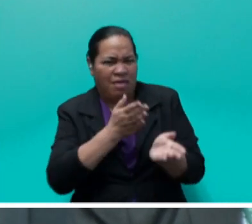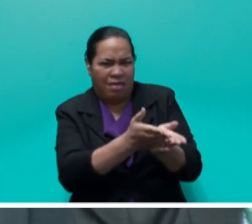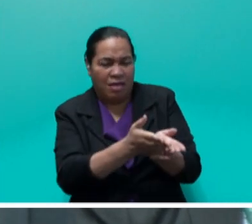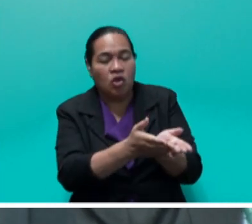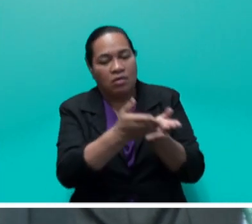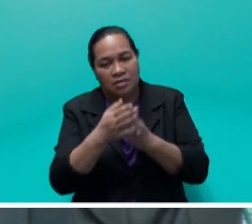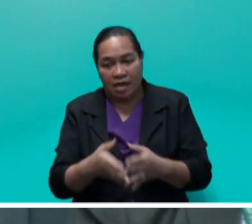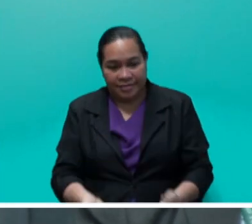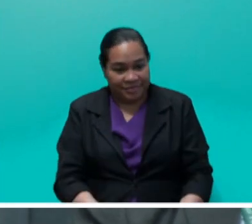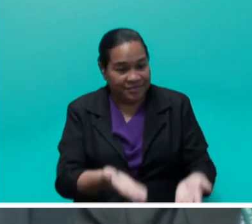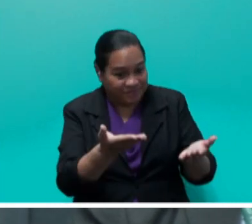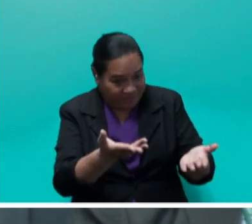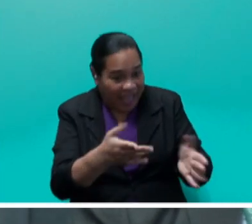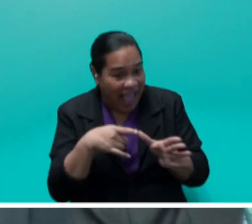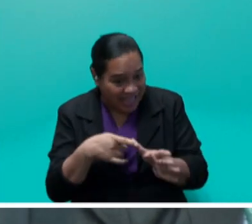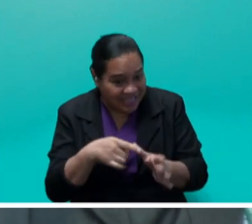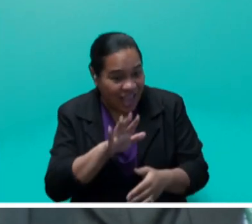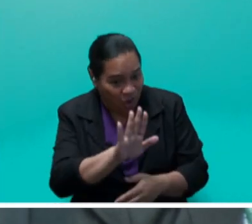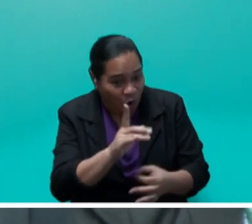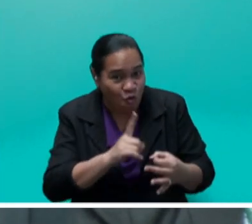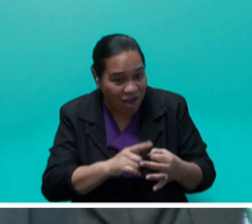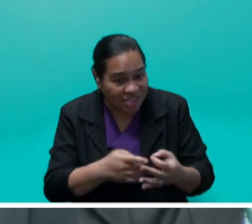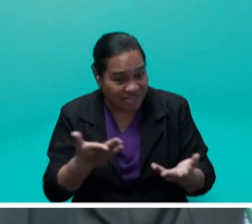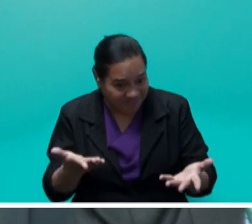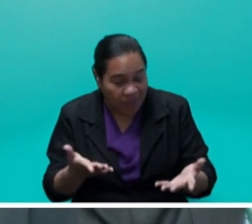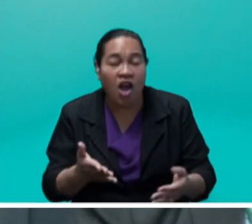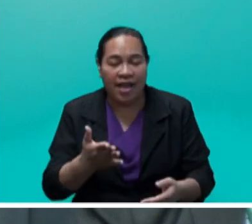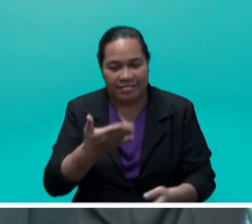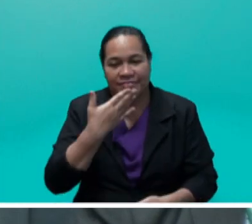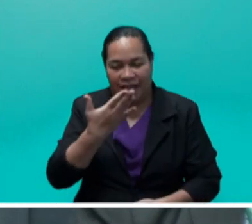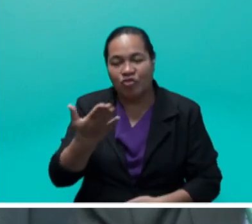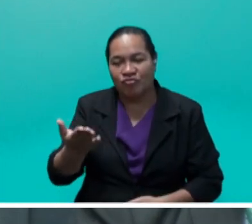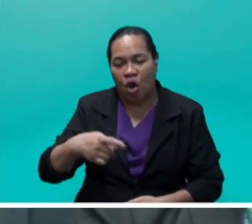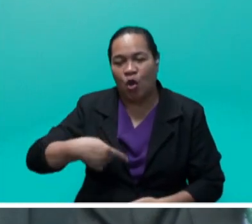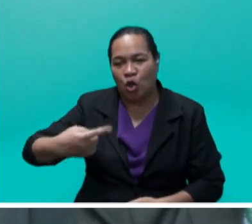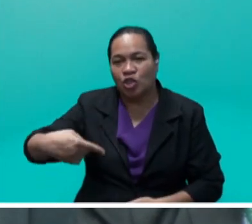that answers your concern, eh? Continue, sir.